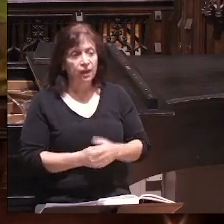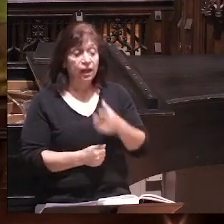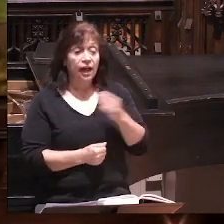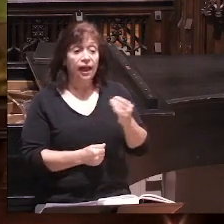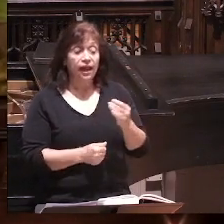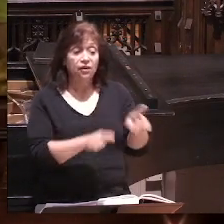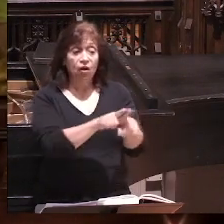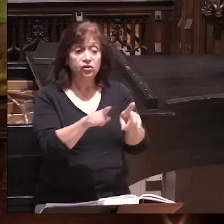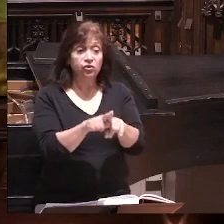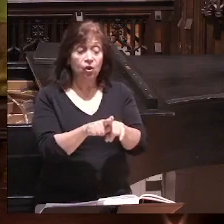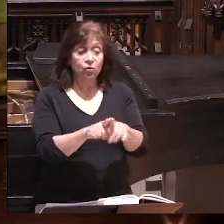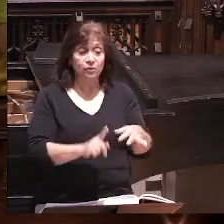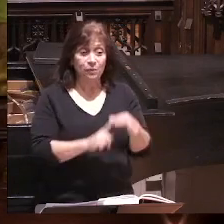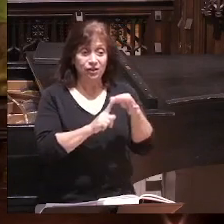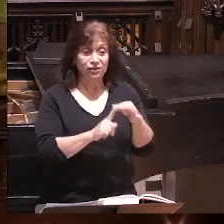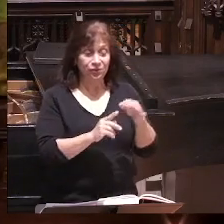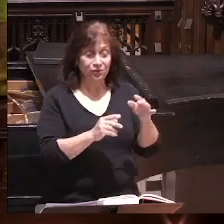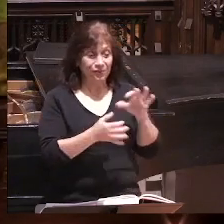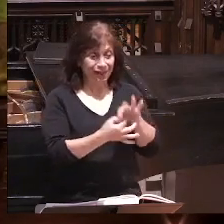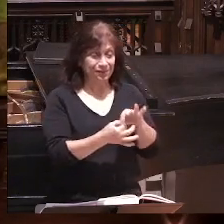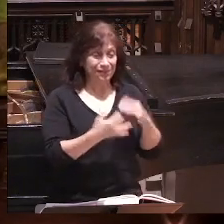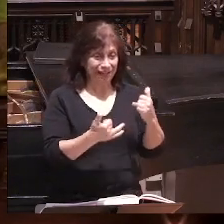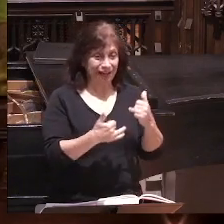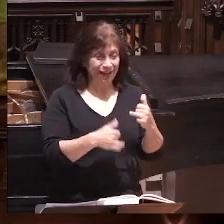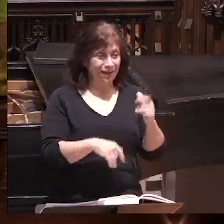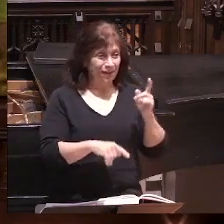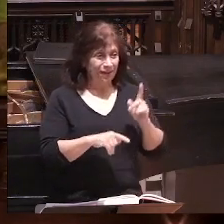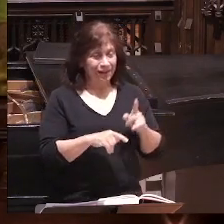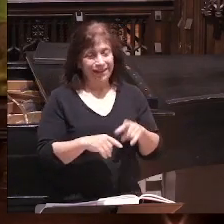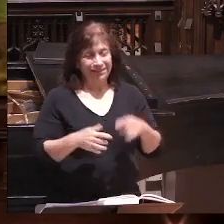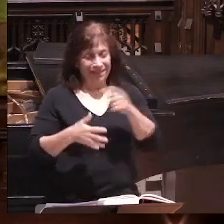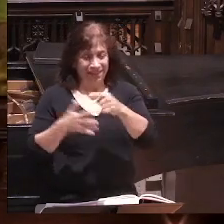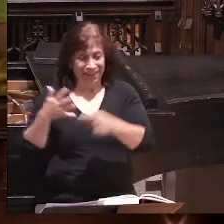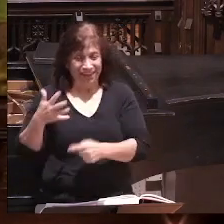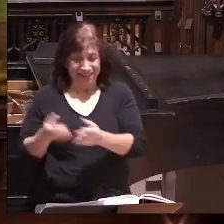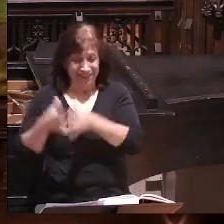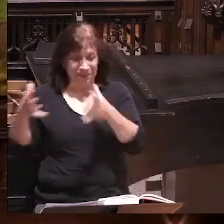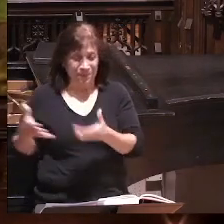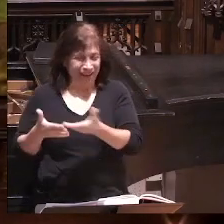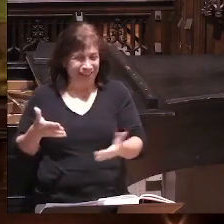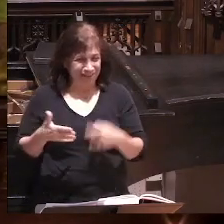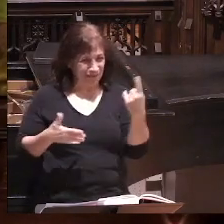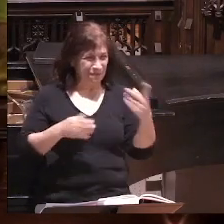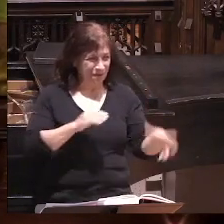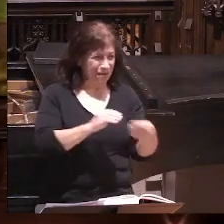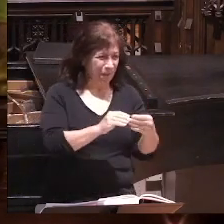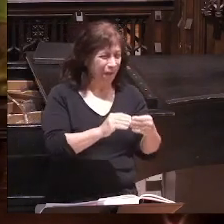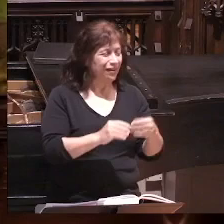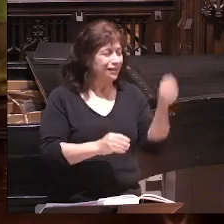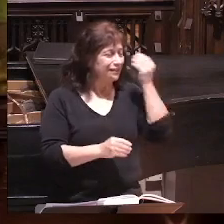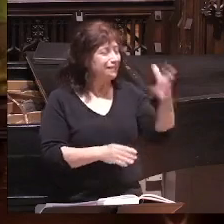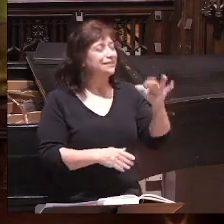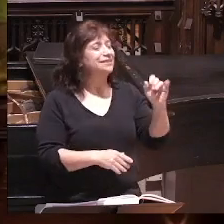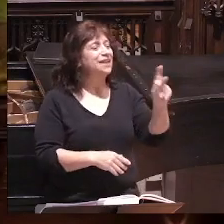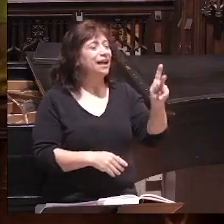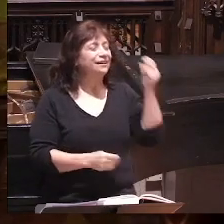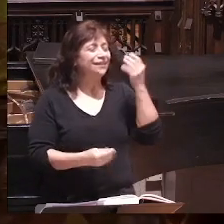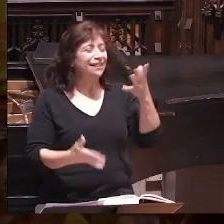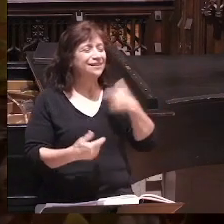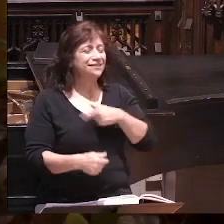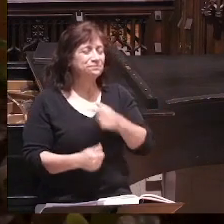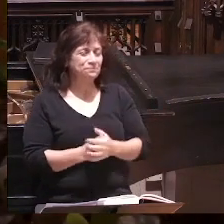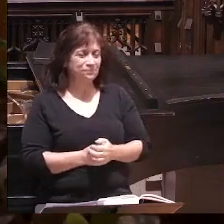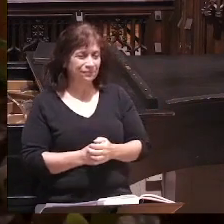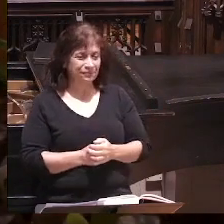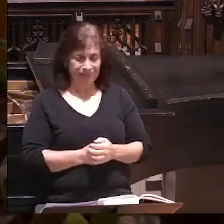something else special about today. If we couldn't get enough stuff packed in, tell us about it, Jack.